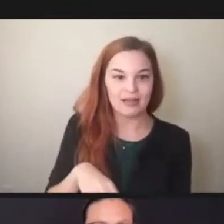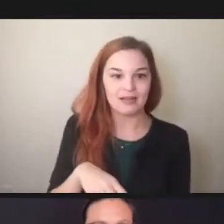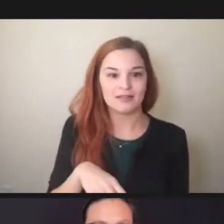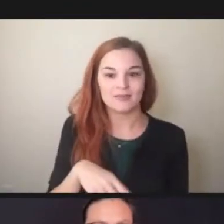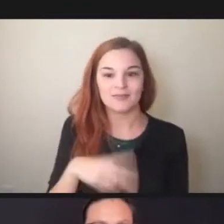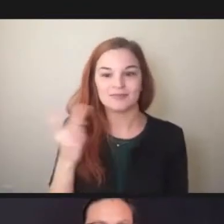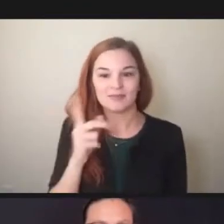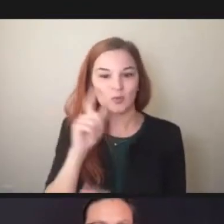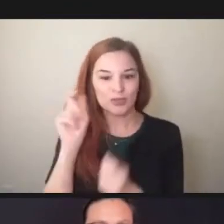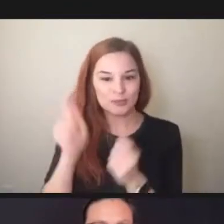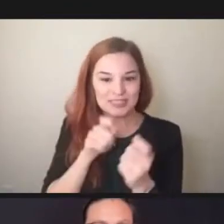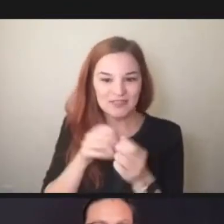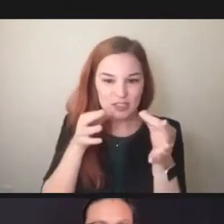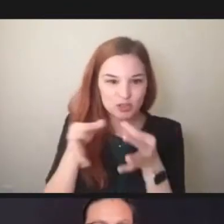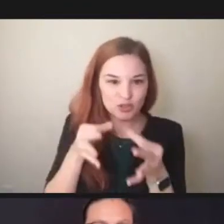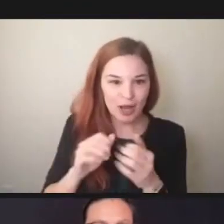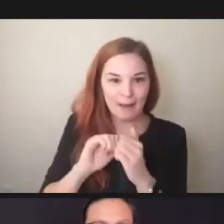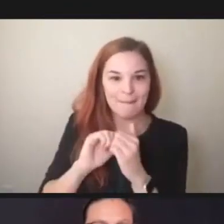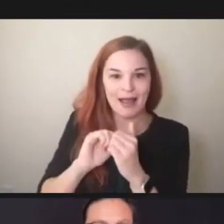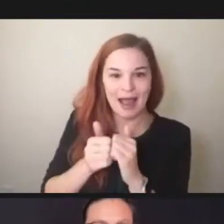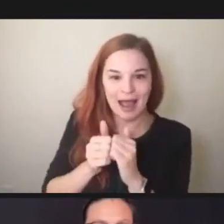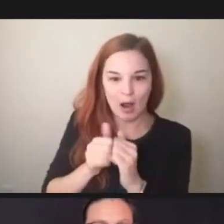advocacy.